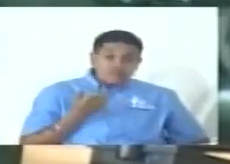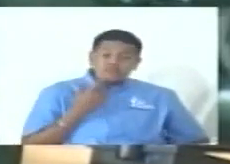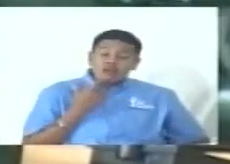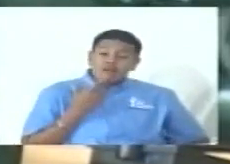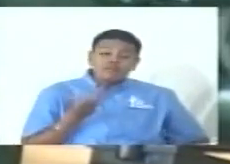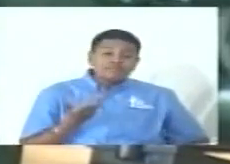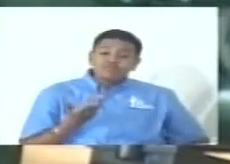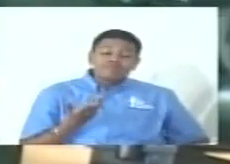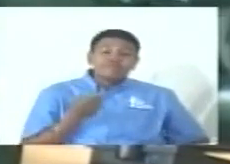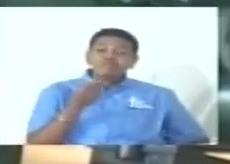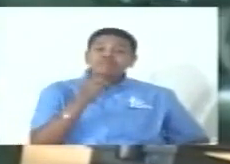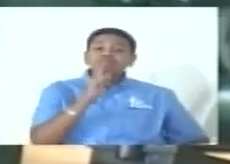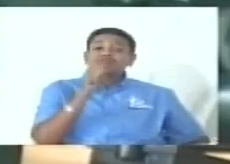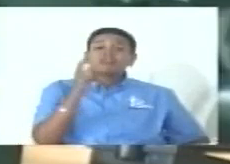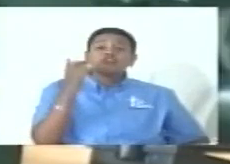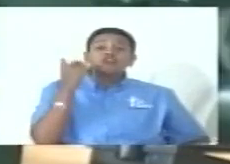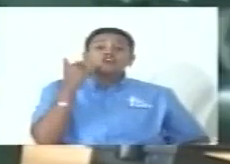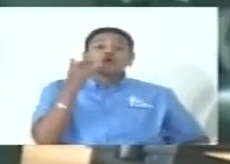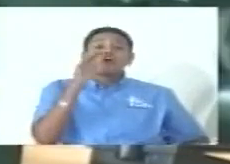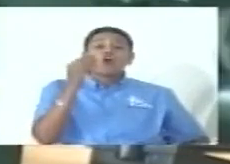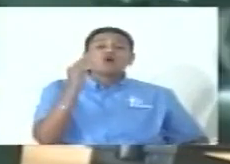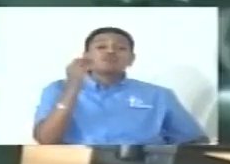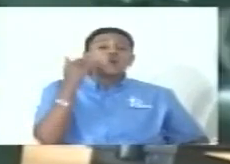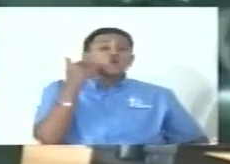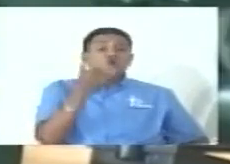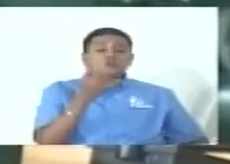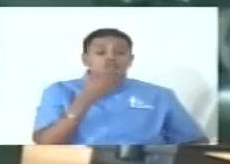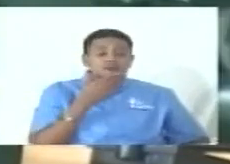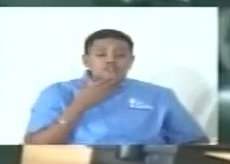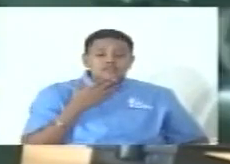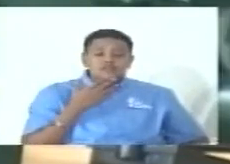me, there's a call from your office.